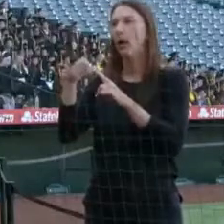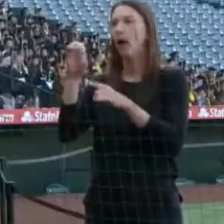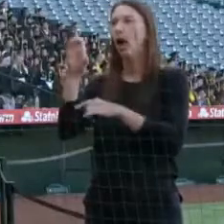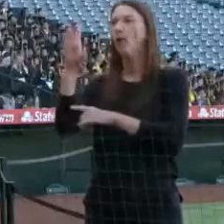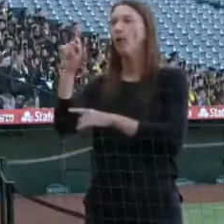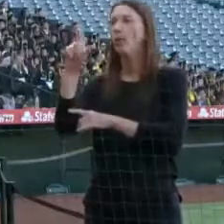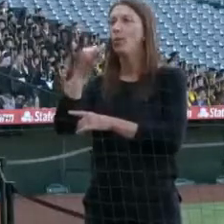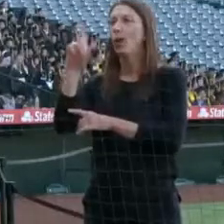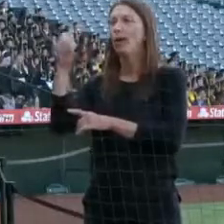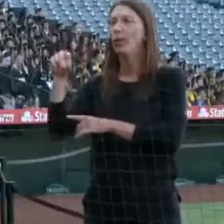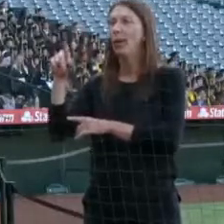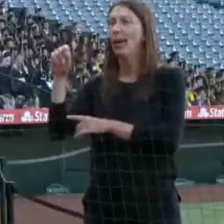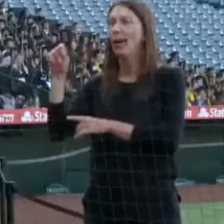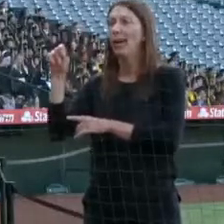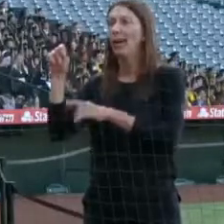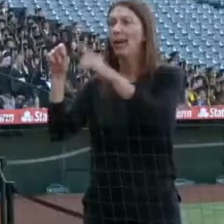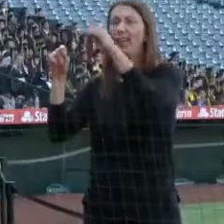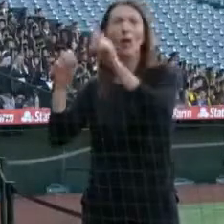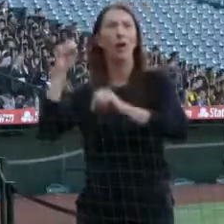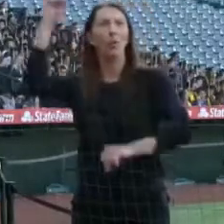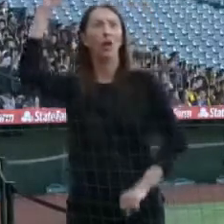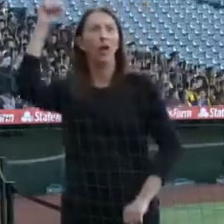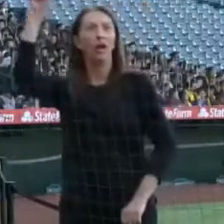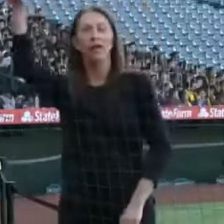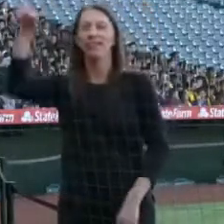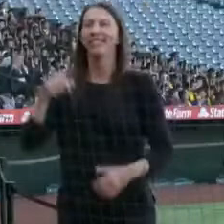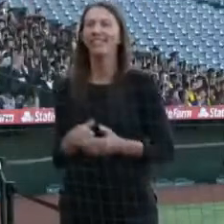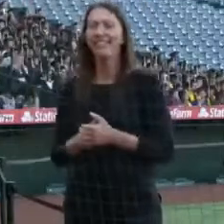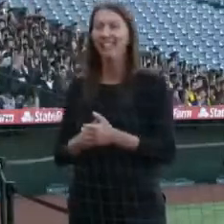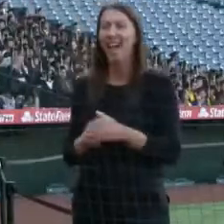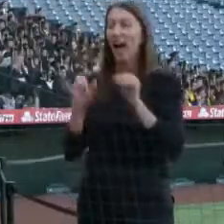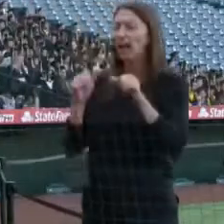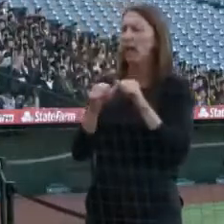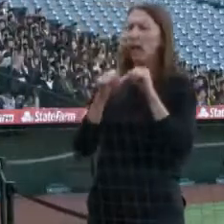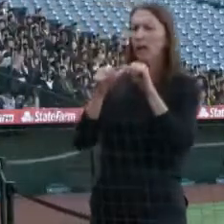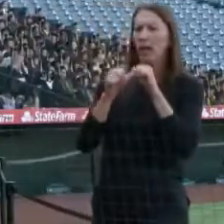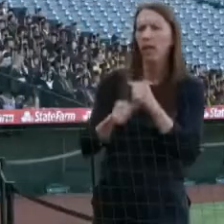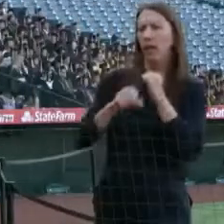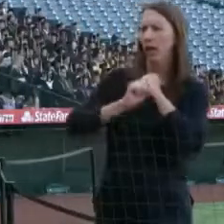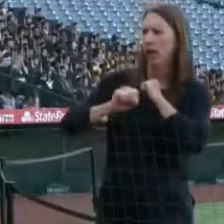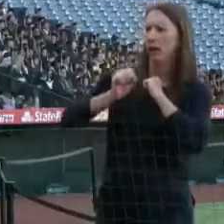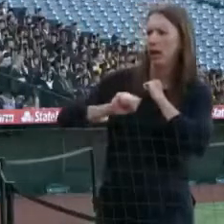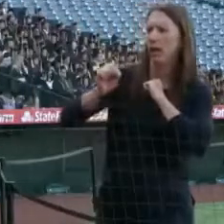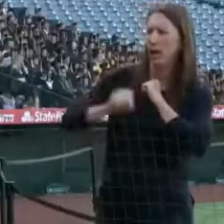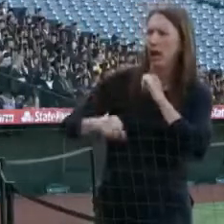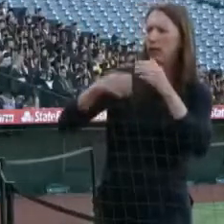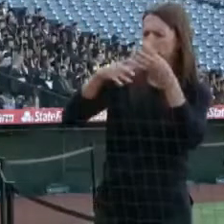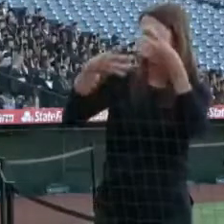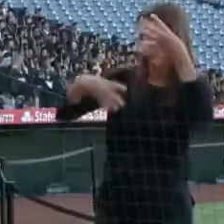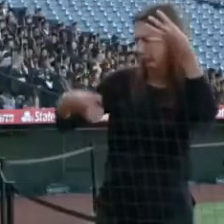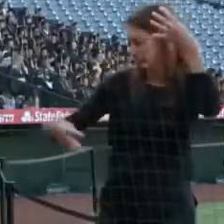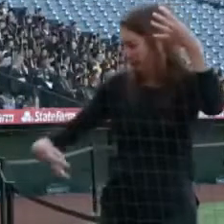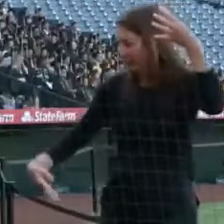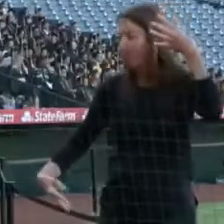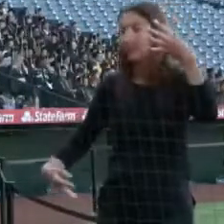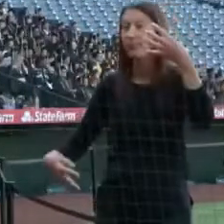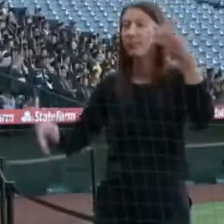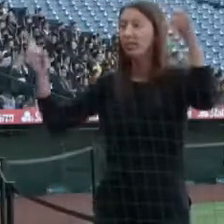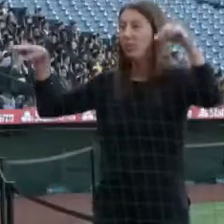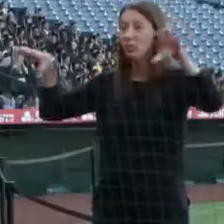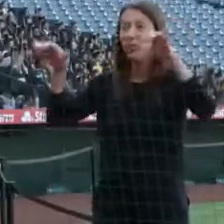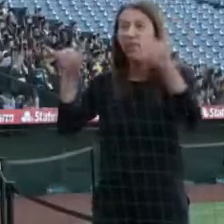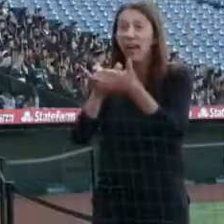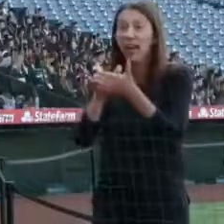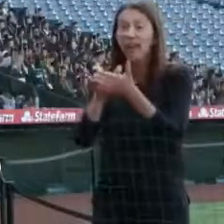and I could go on and on. Well, you've been doing all that, the rest of the university has done exceptionally